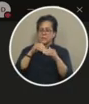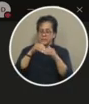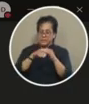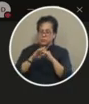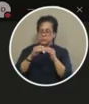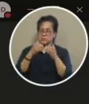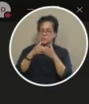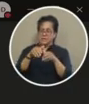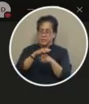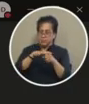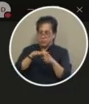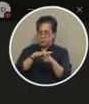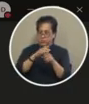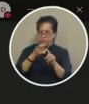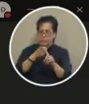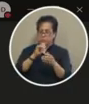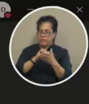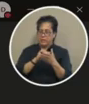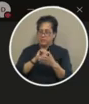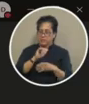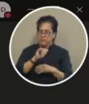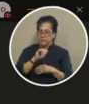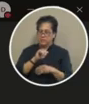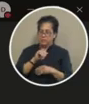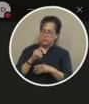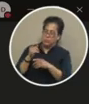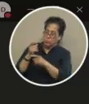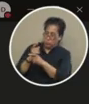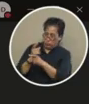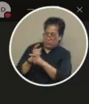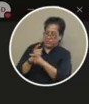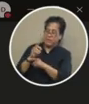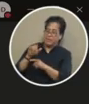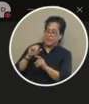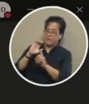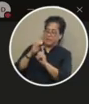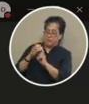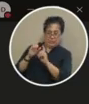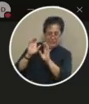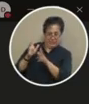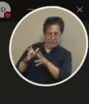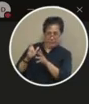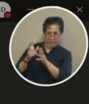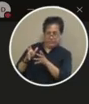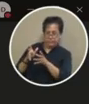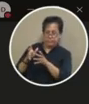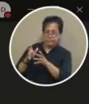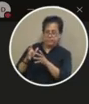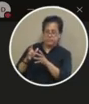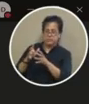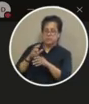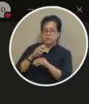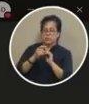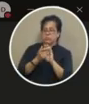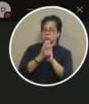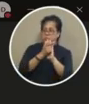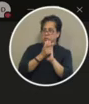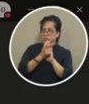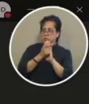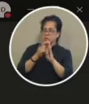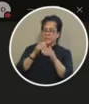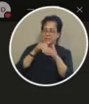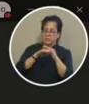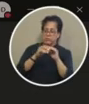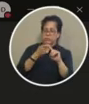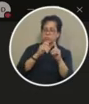the neighborhood from that site. Correct. So that condition is remaining. That the prohibition of entry